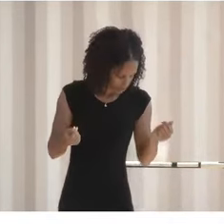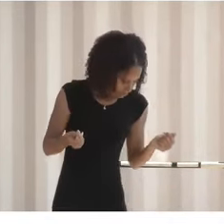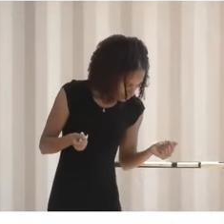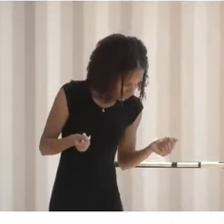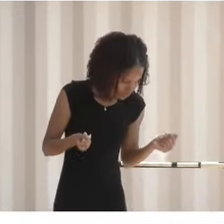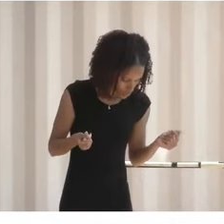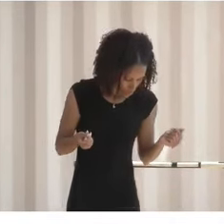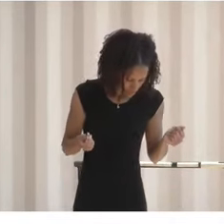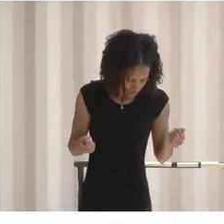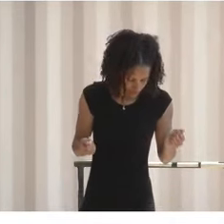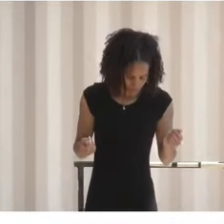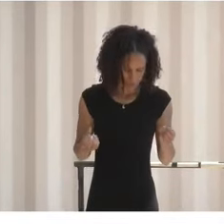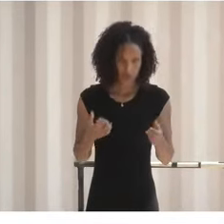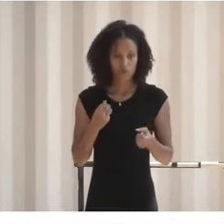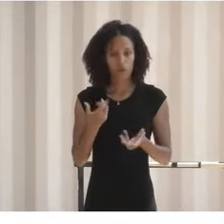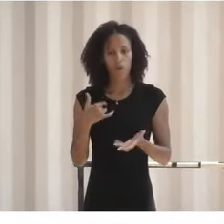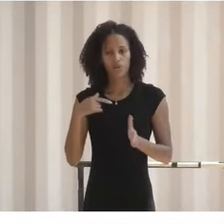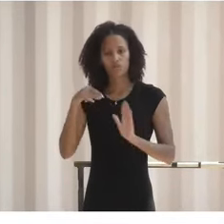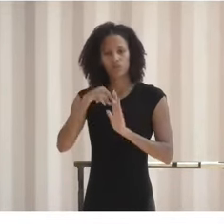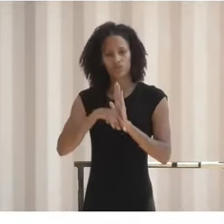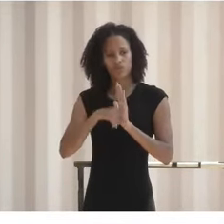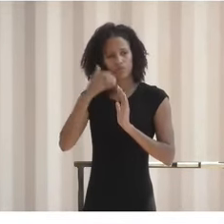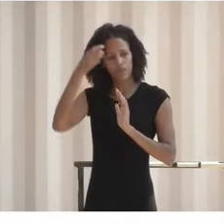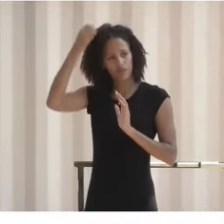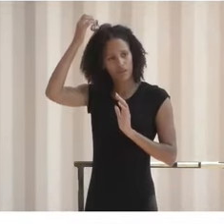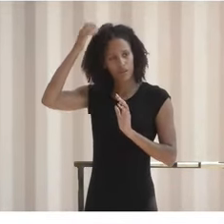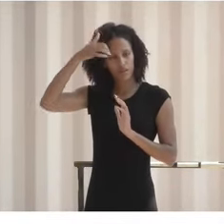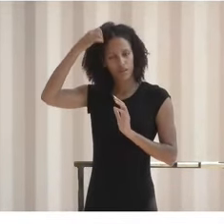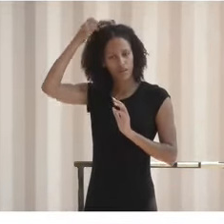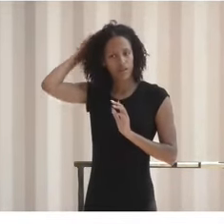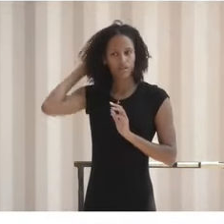I wanted to dive a little bit deeper on that.